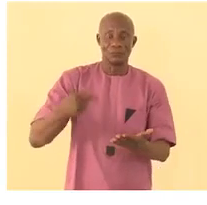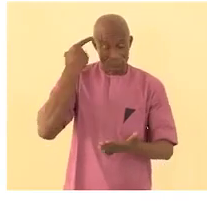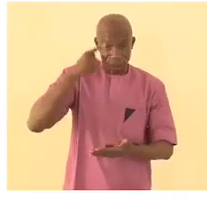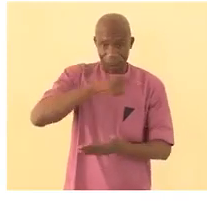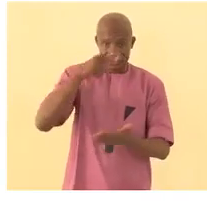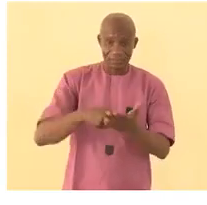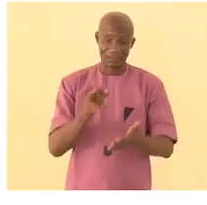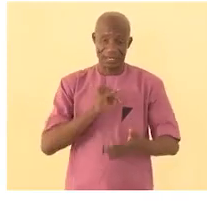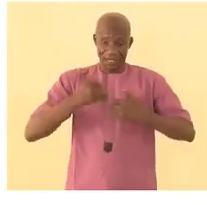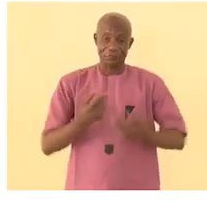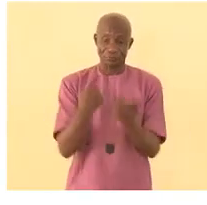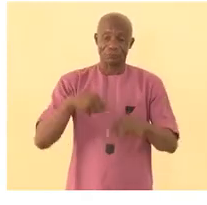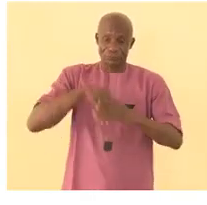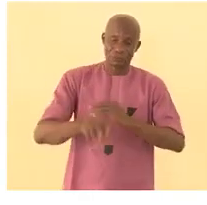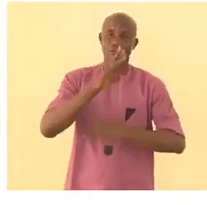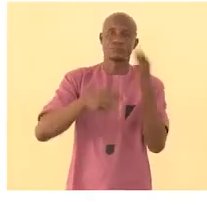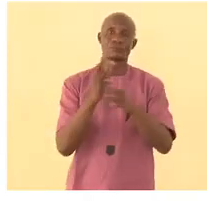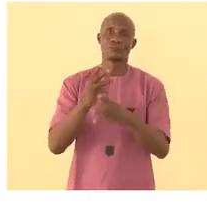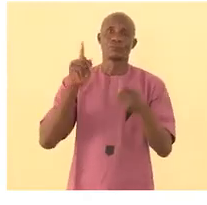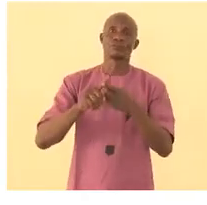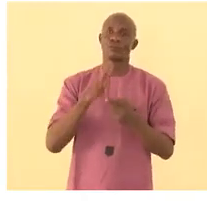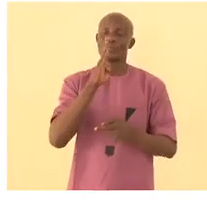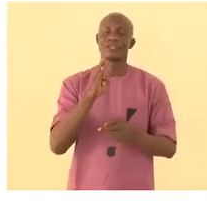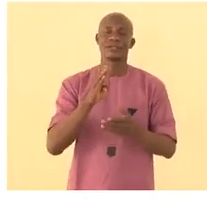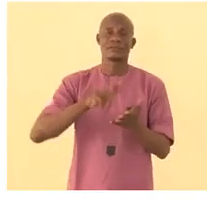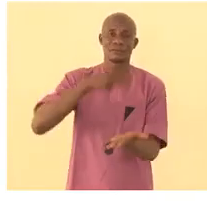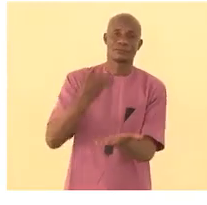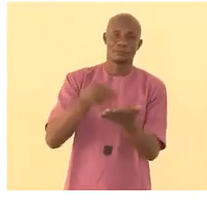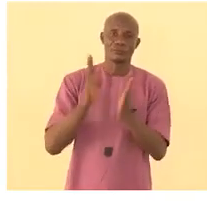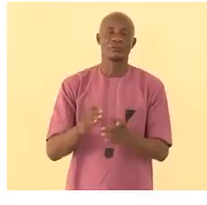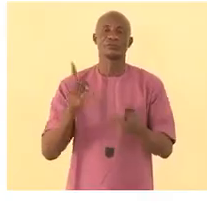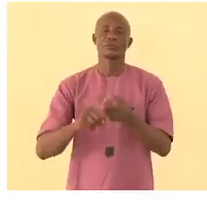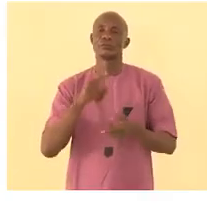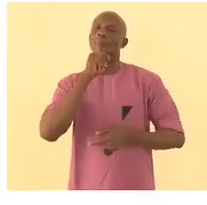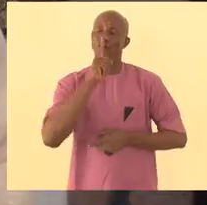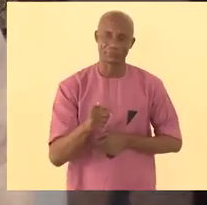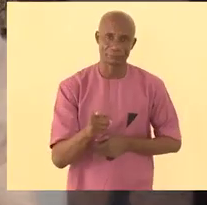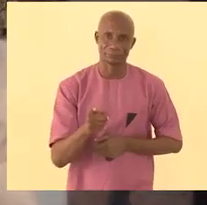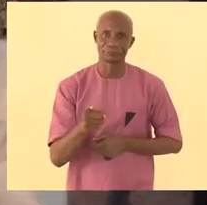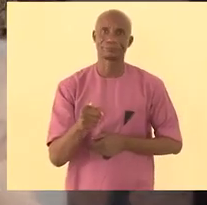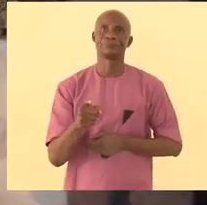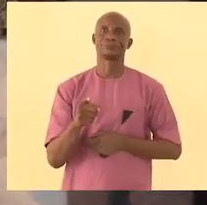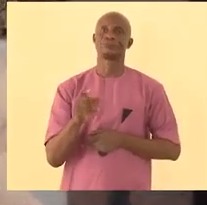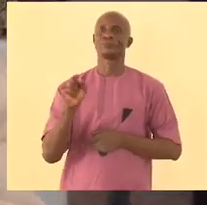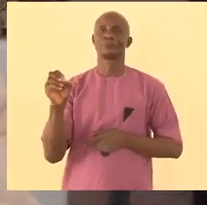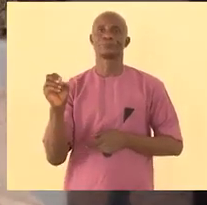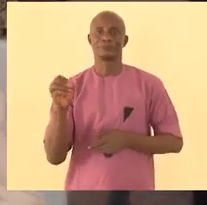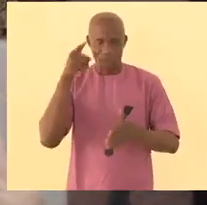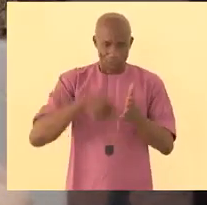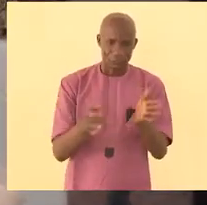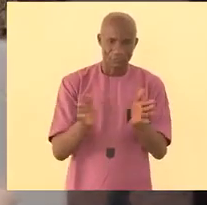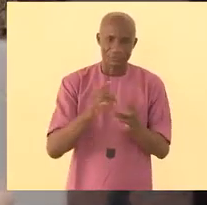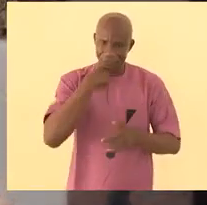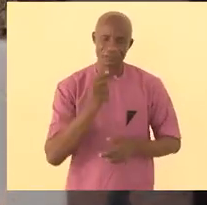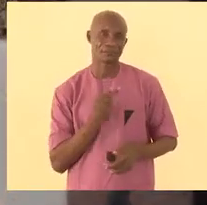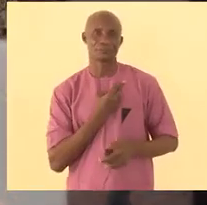"For this I have come into the world to bear witness to the truth." So